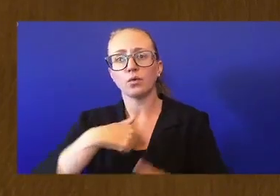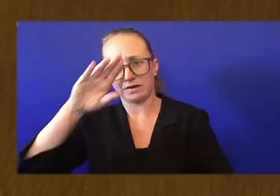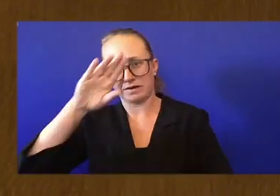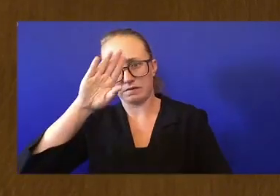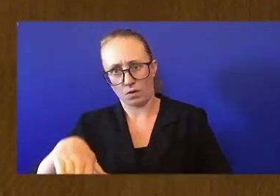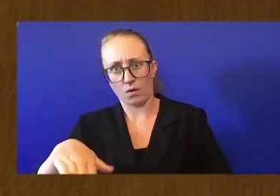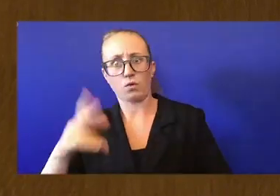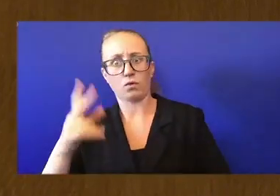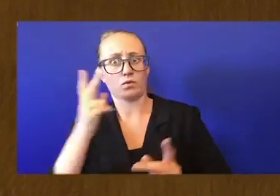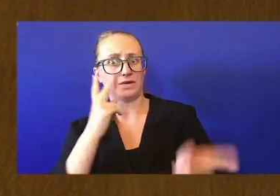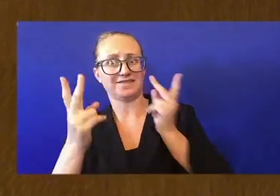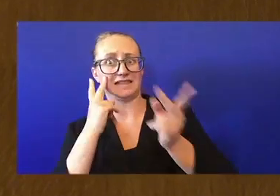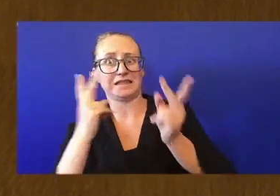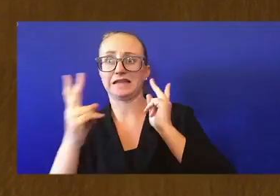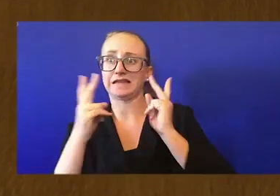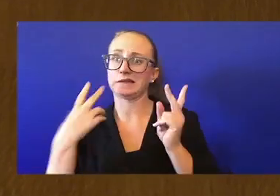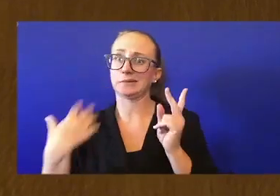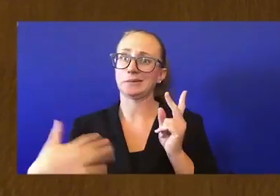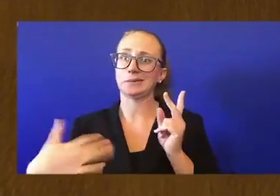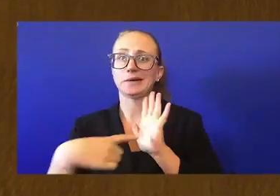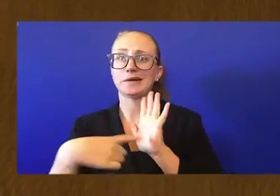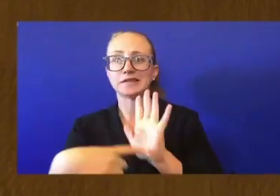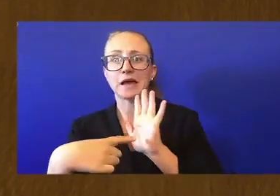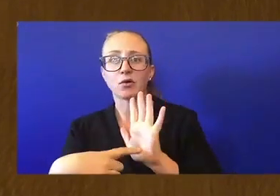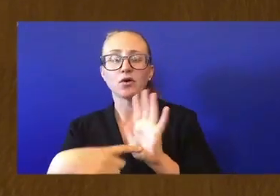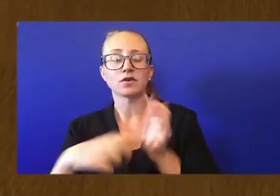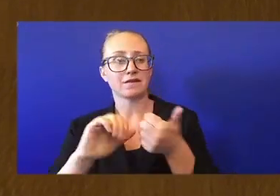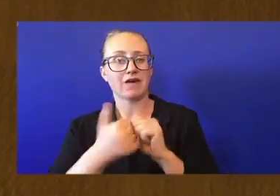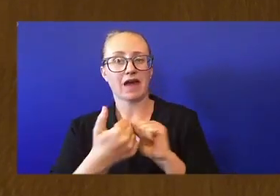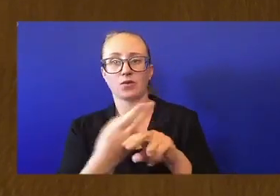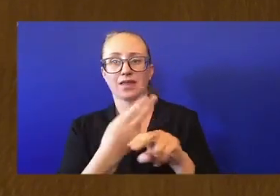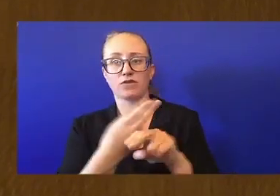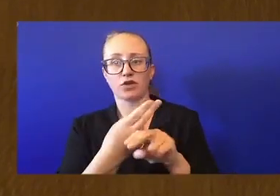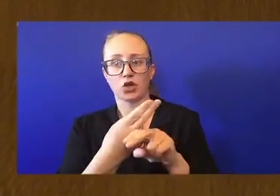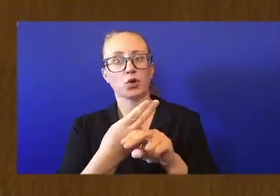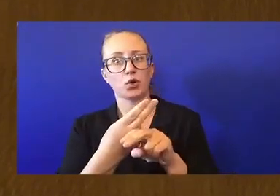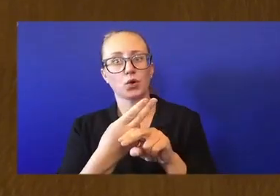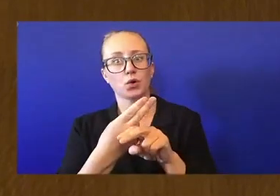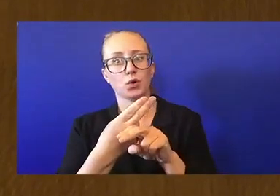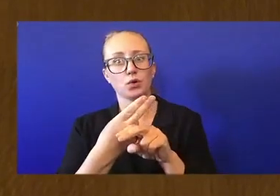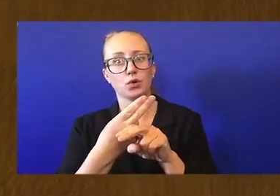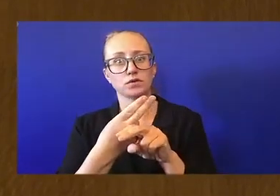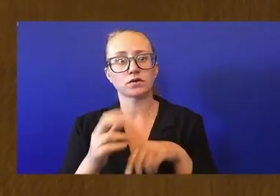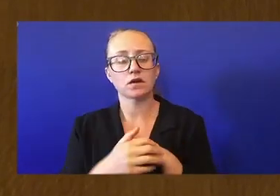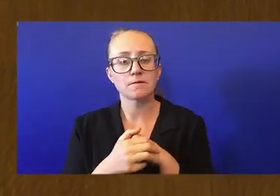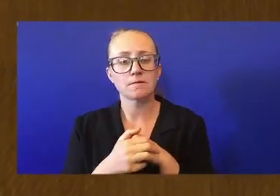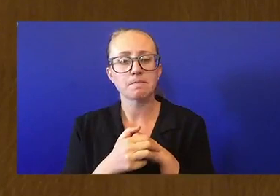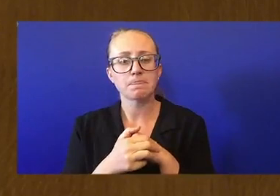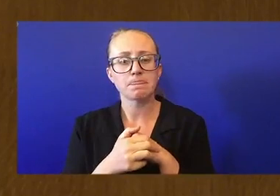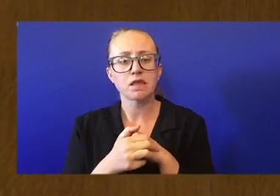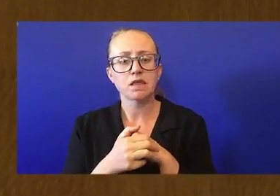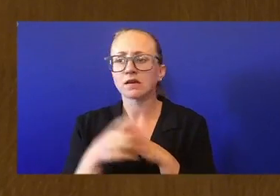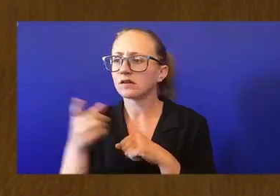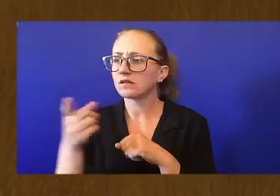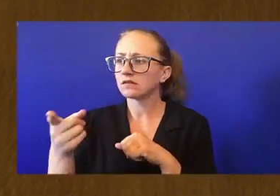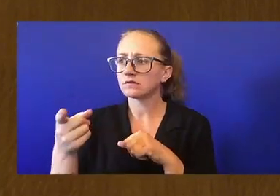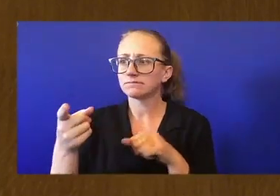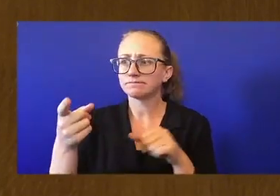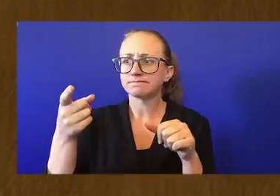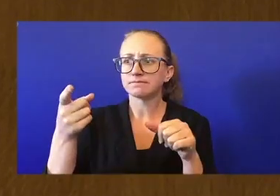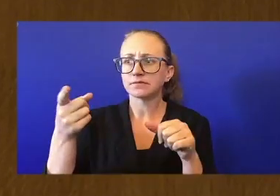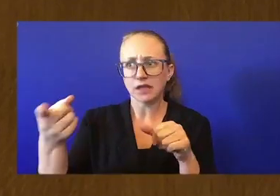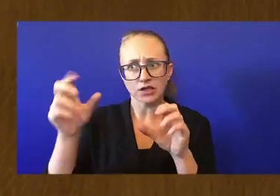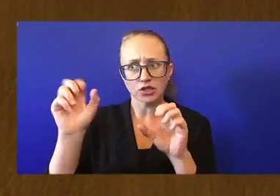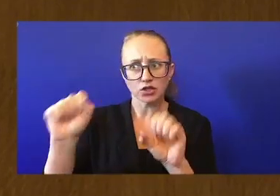graphic examples of how it's used maliciously. Can you go over a few of the things that we